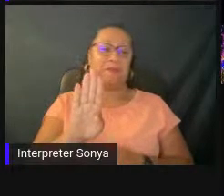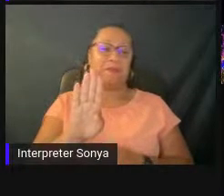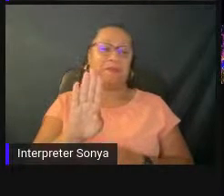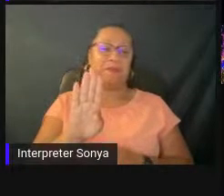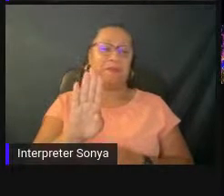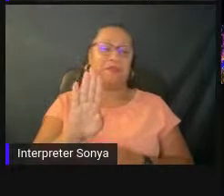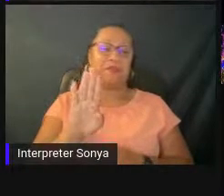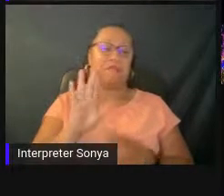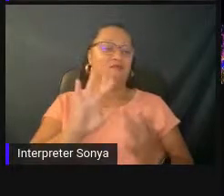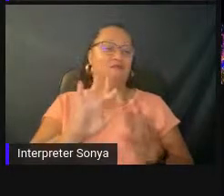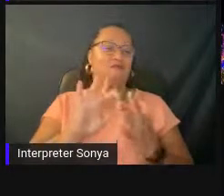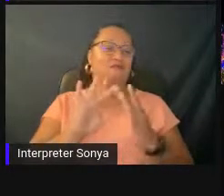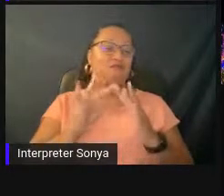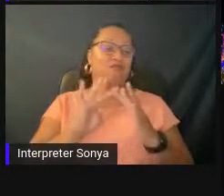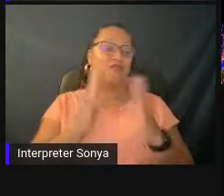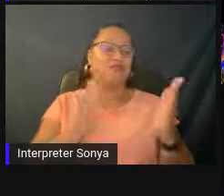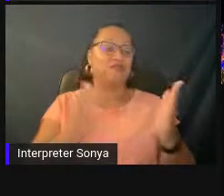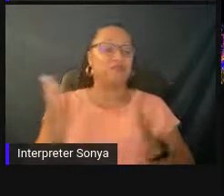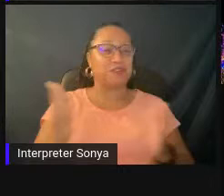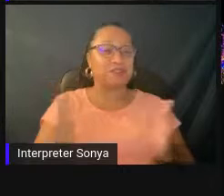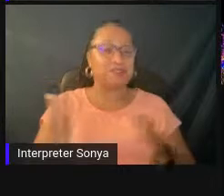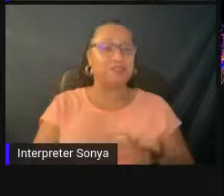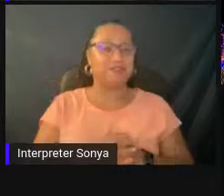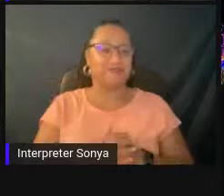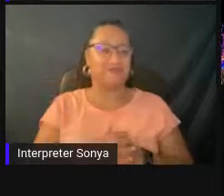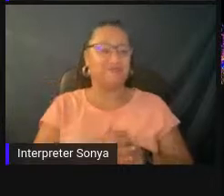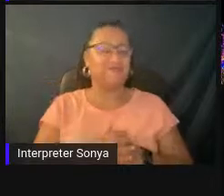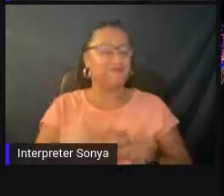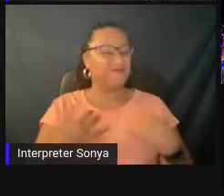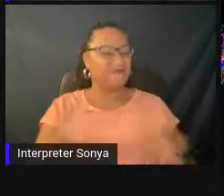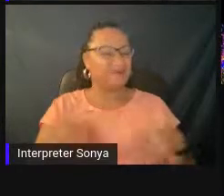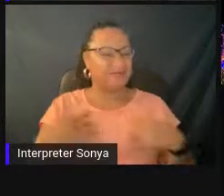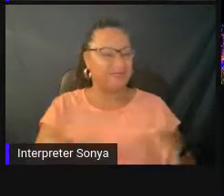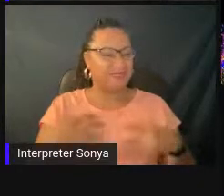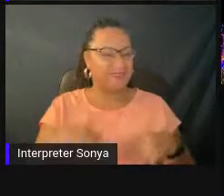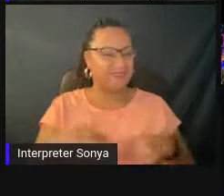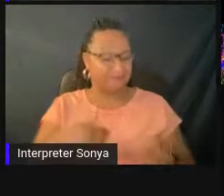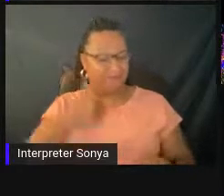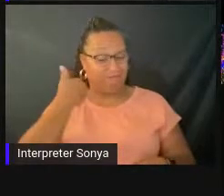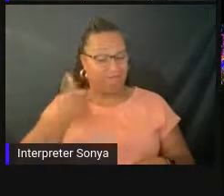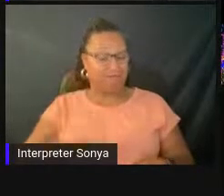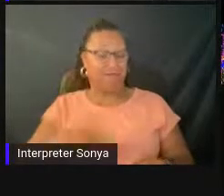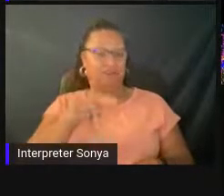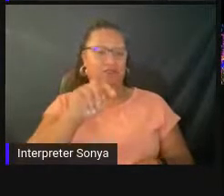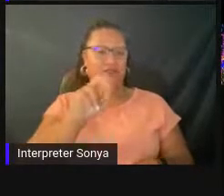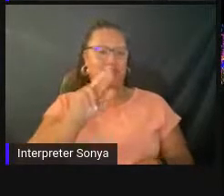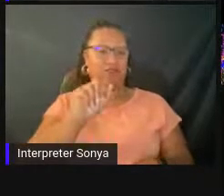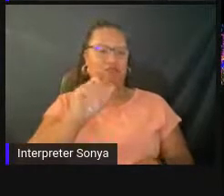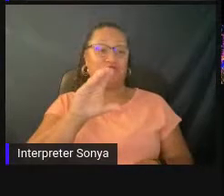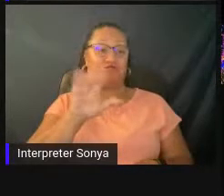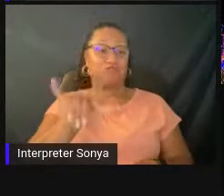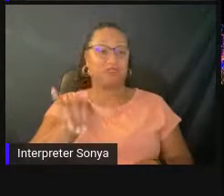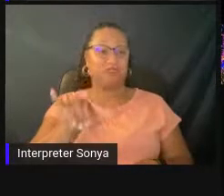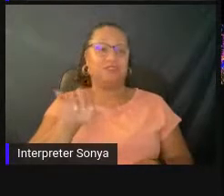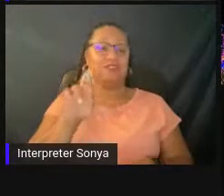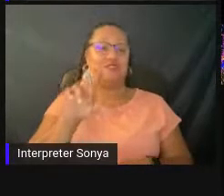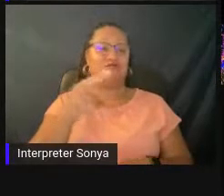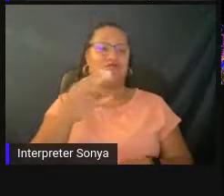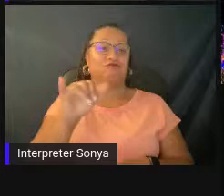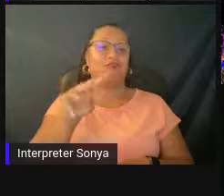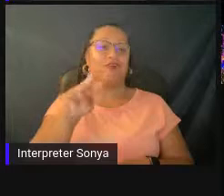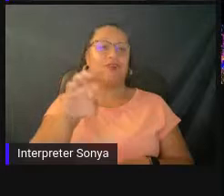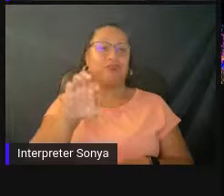Baltimore's virtual service. Ah, I am Tracy Rhymes, your host.